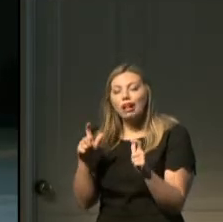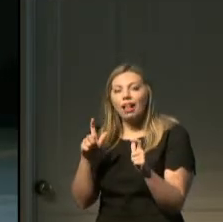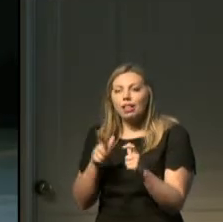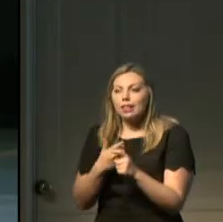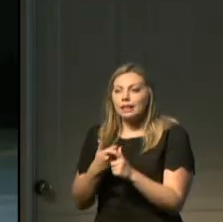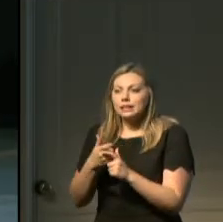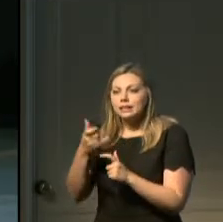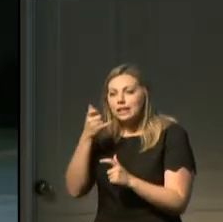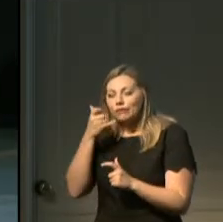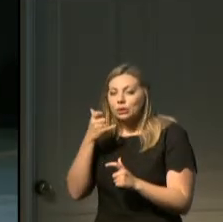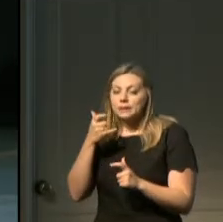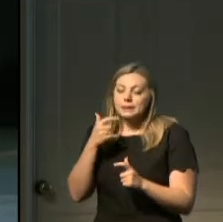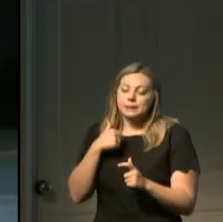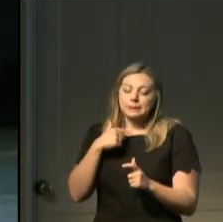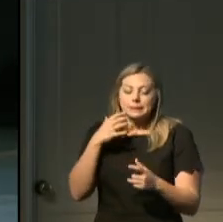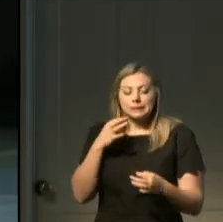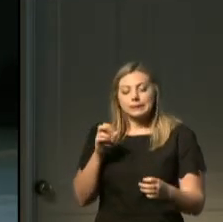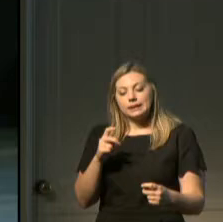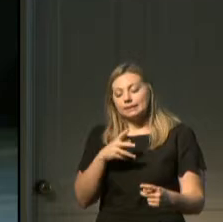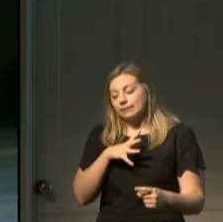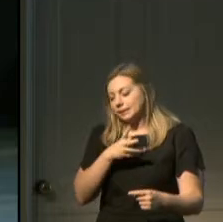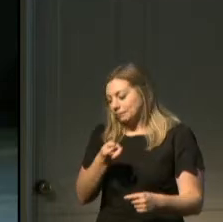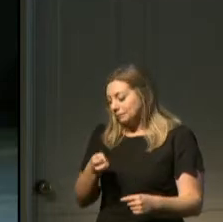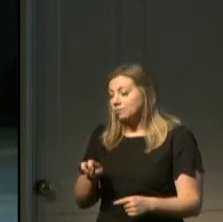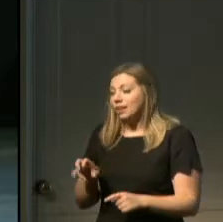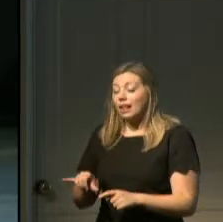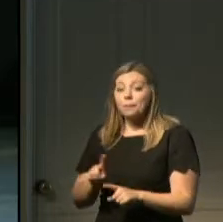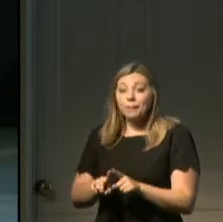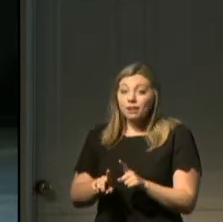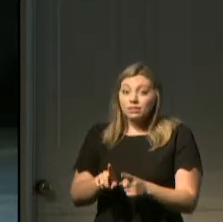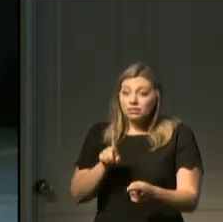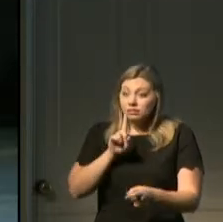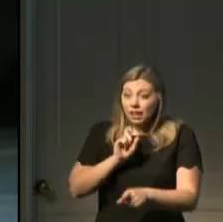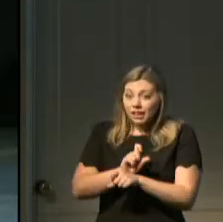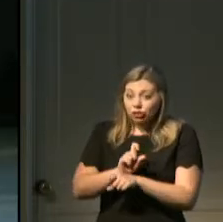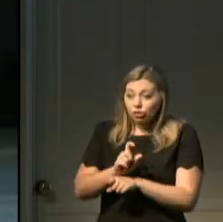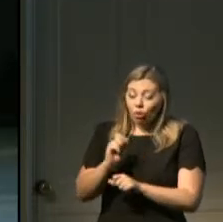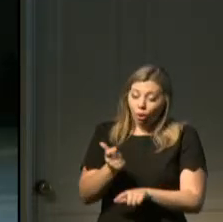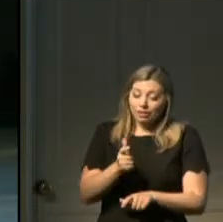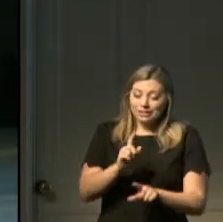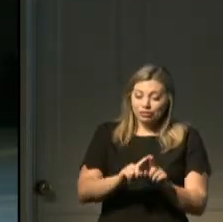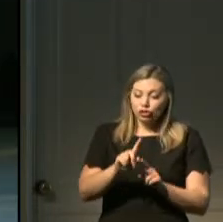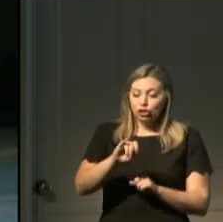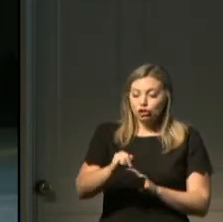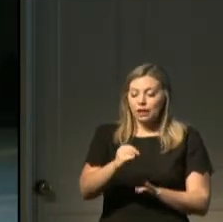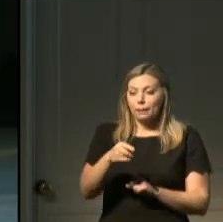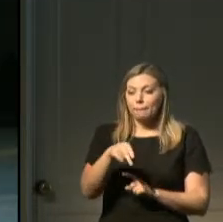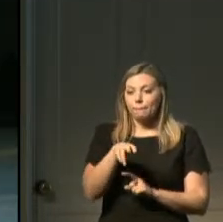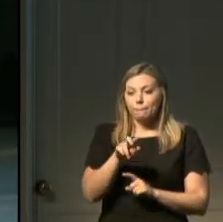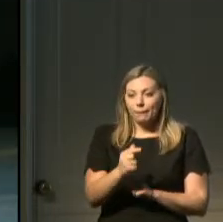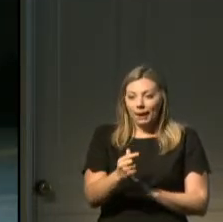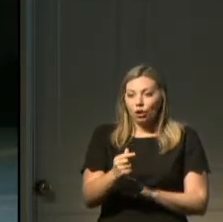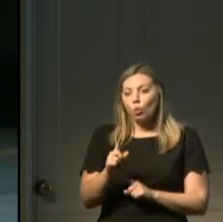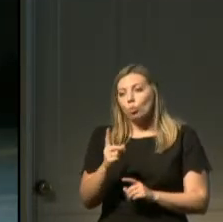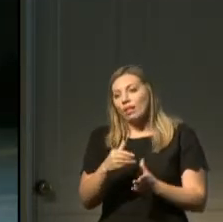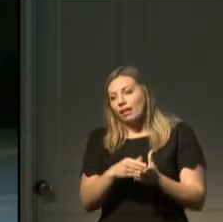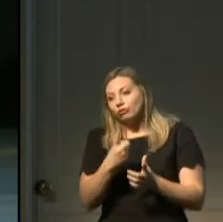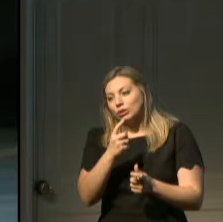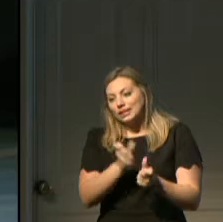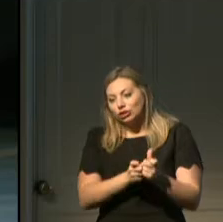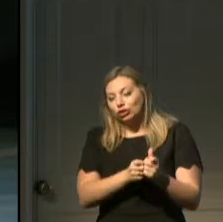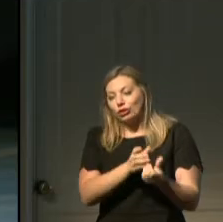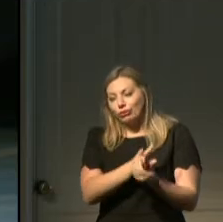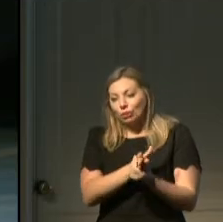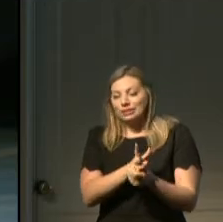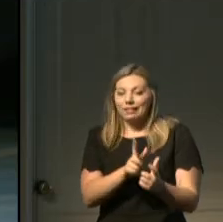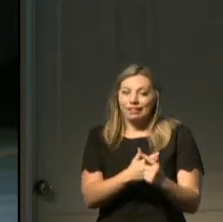good enough that I didn't have to do that anymore. I would actually, put all of the JPEGs, 1,000 per folder,